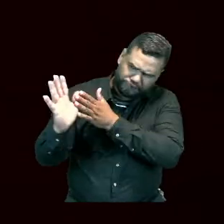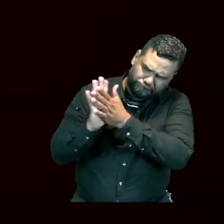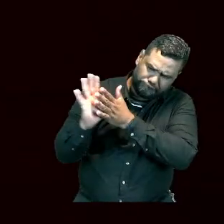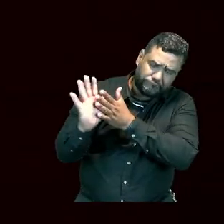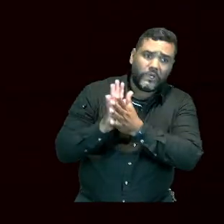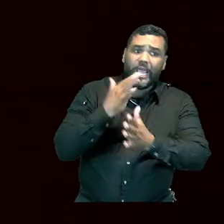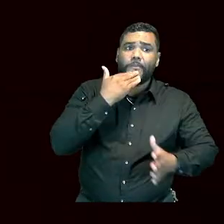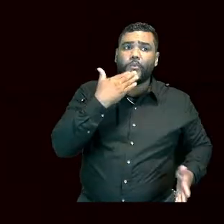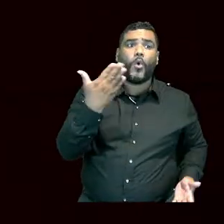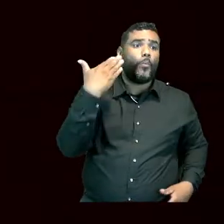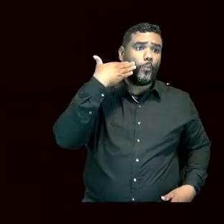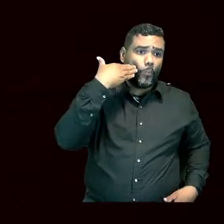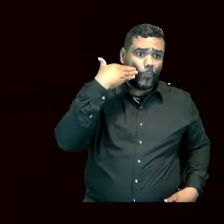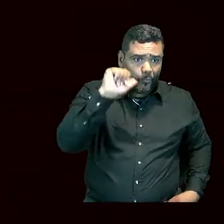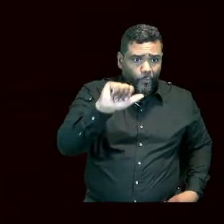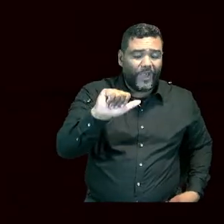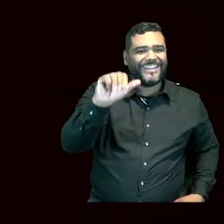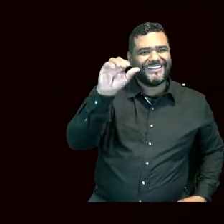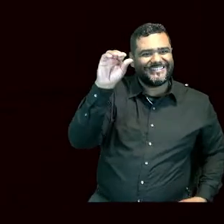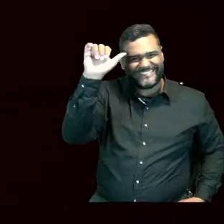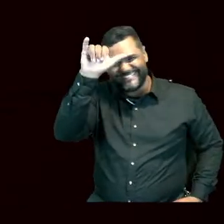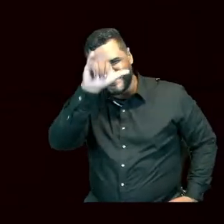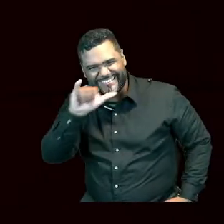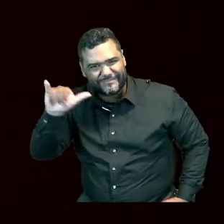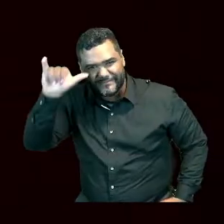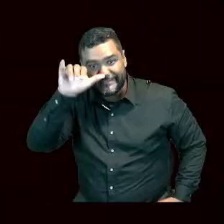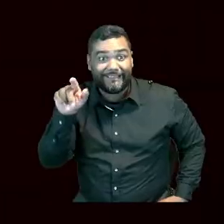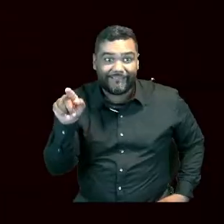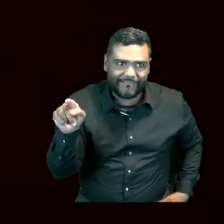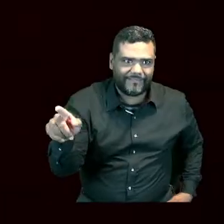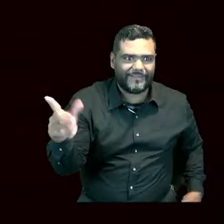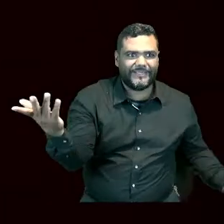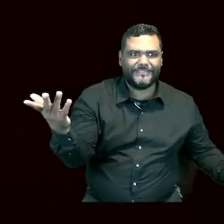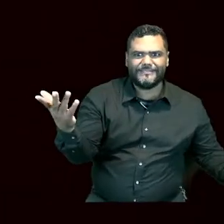the structural gaps that impact our communities.